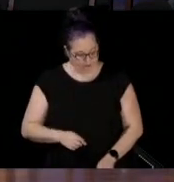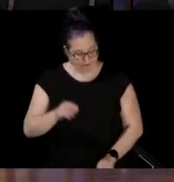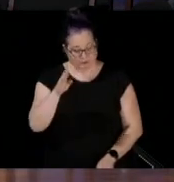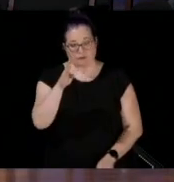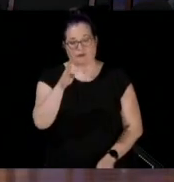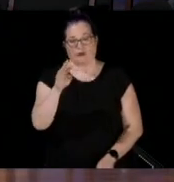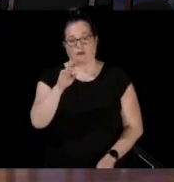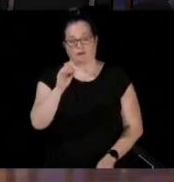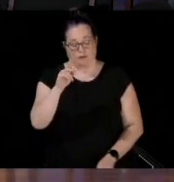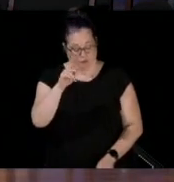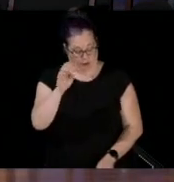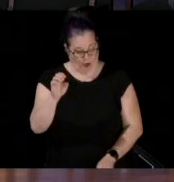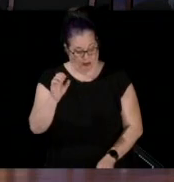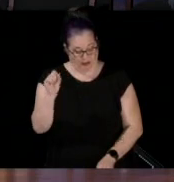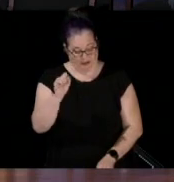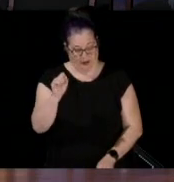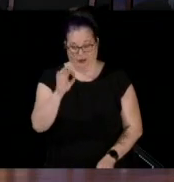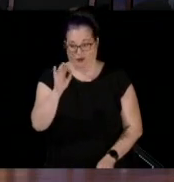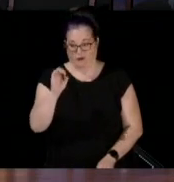Brooke Samantha Fox.